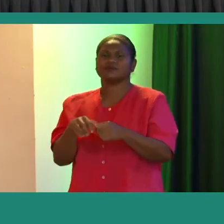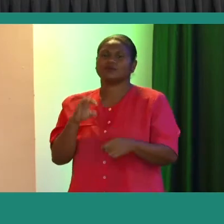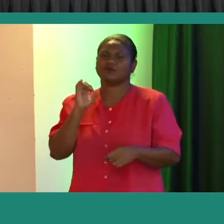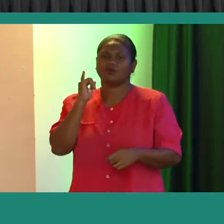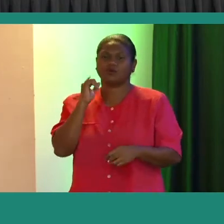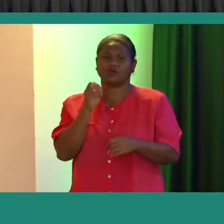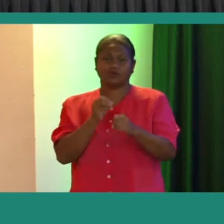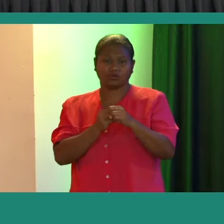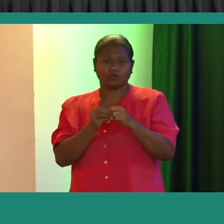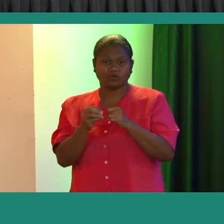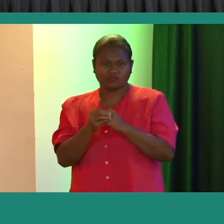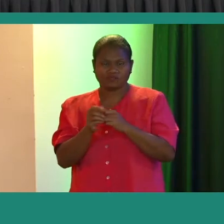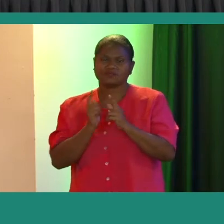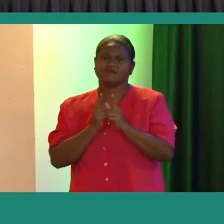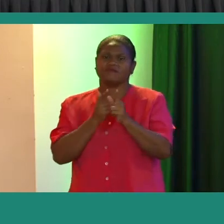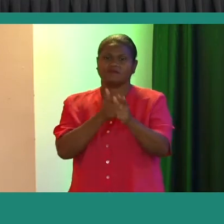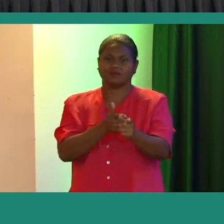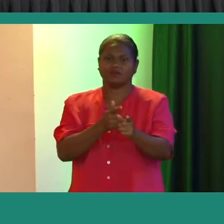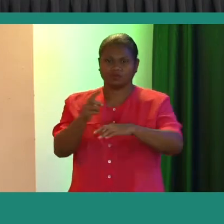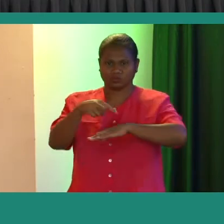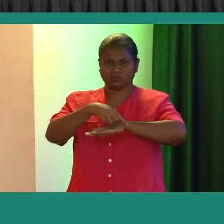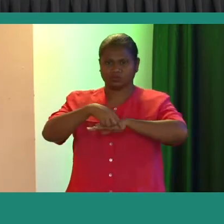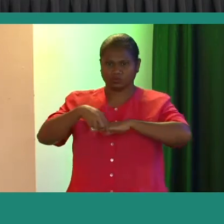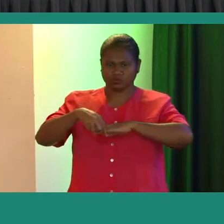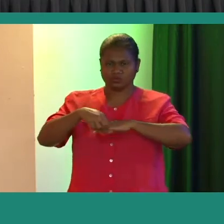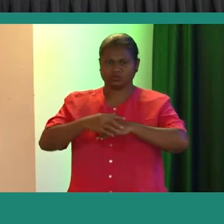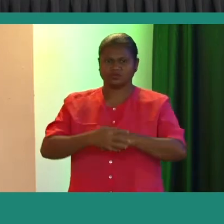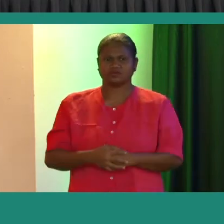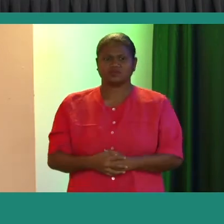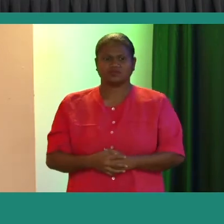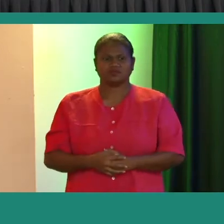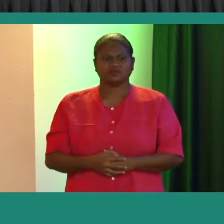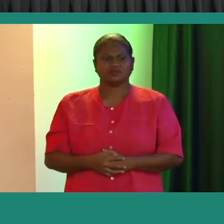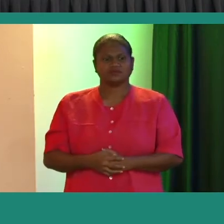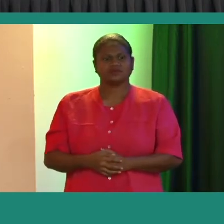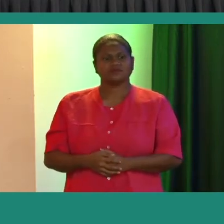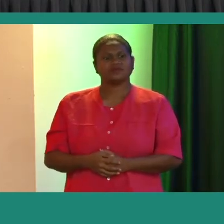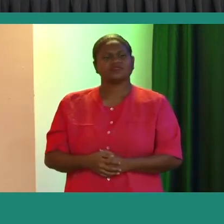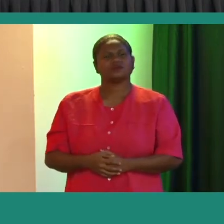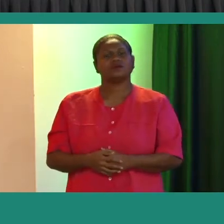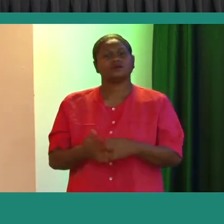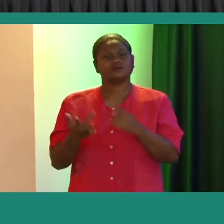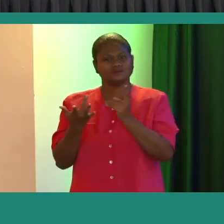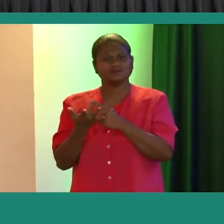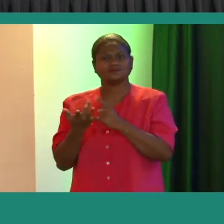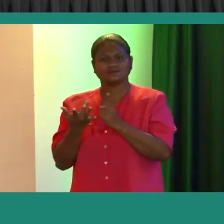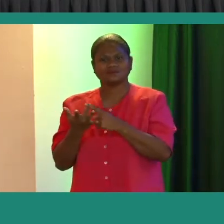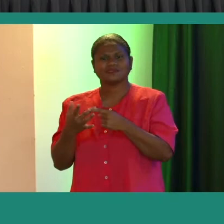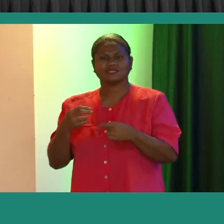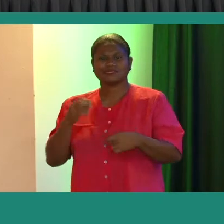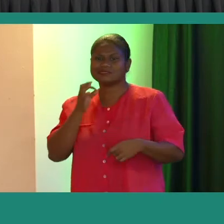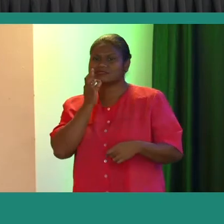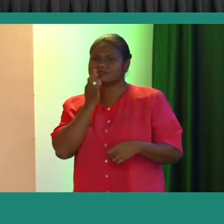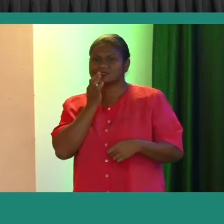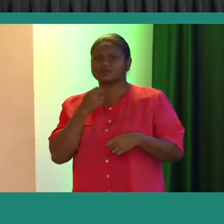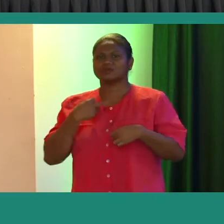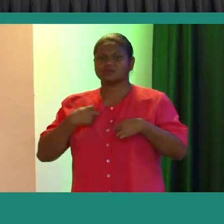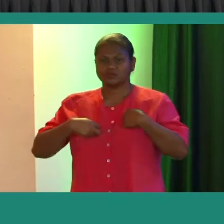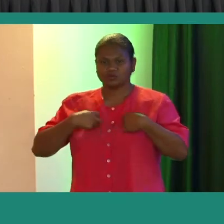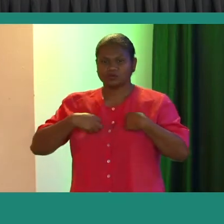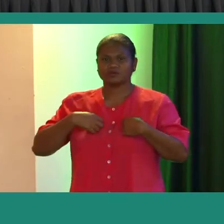office, and other gaps that has been identified from the review.